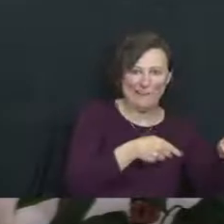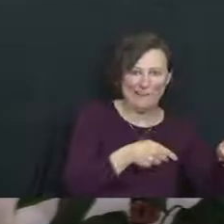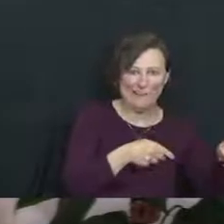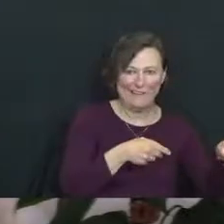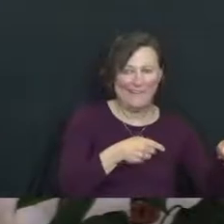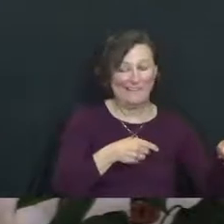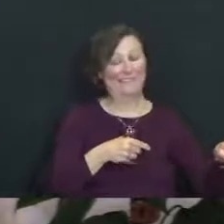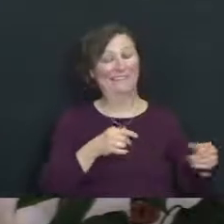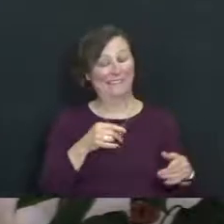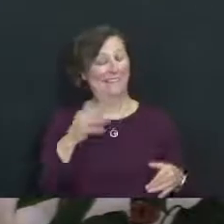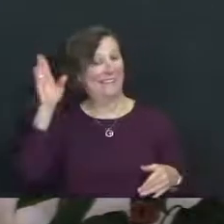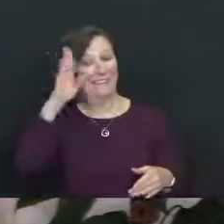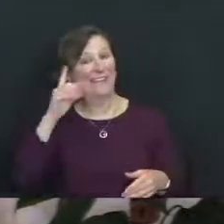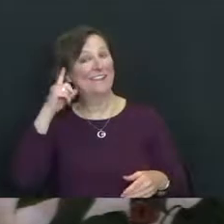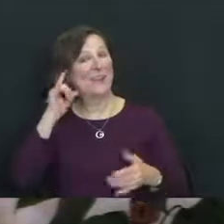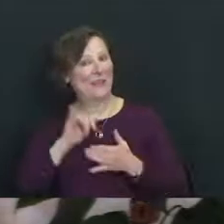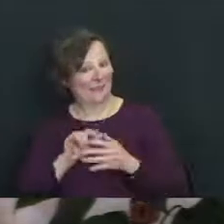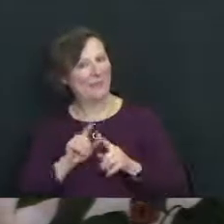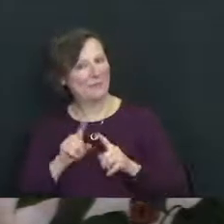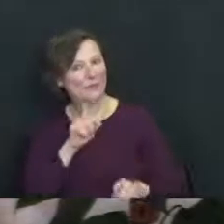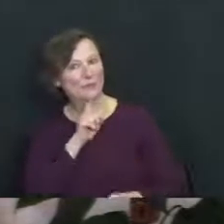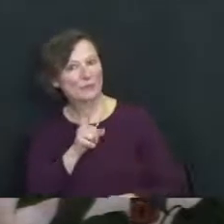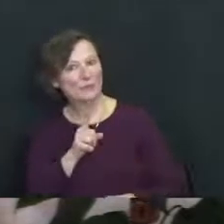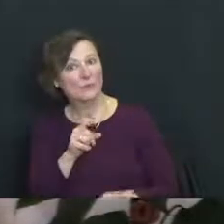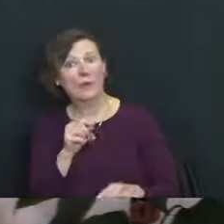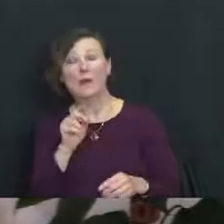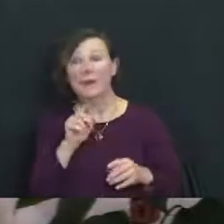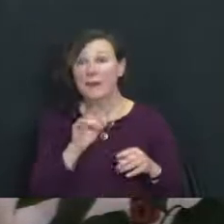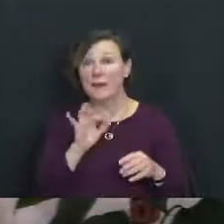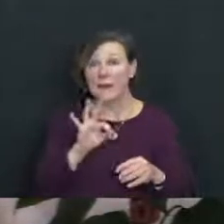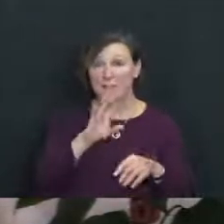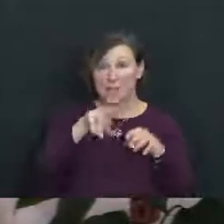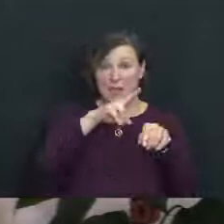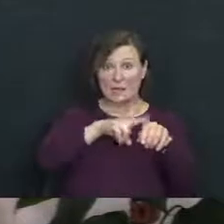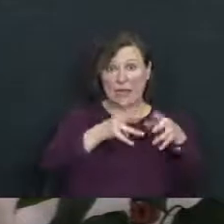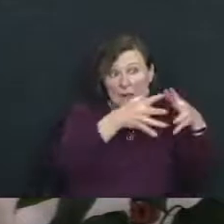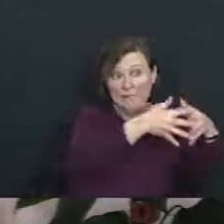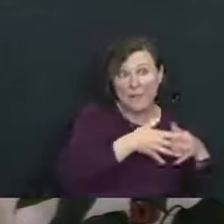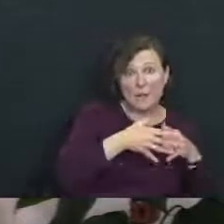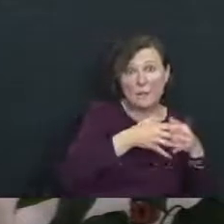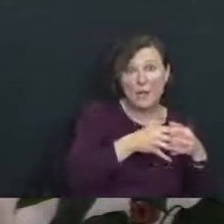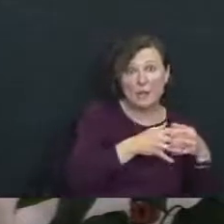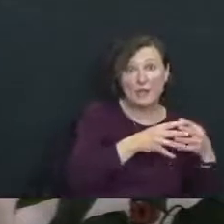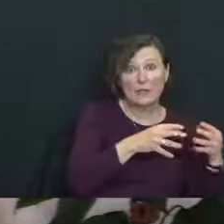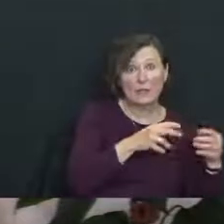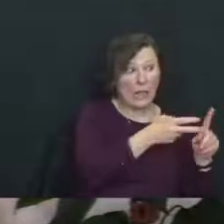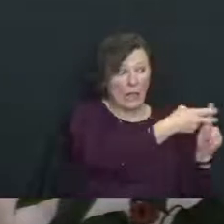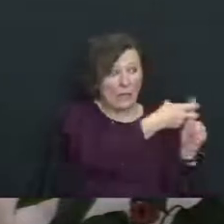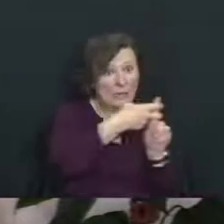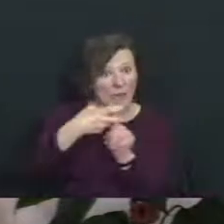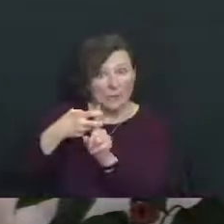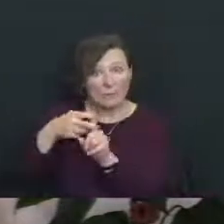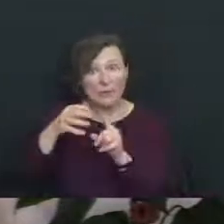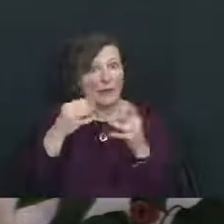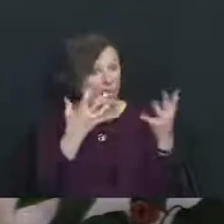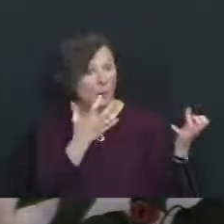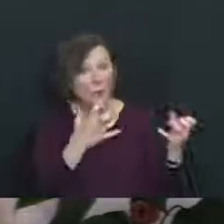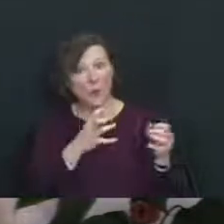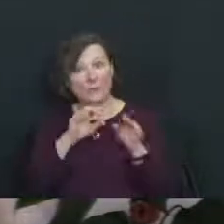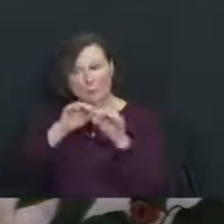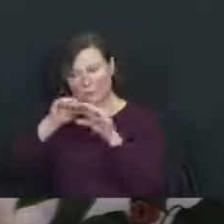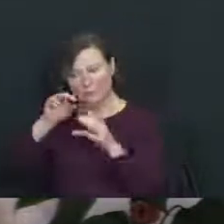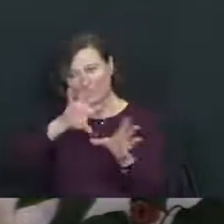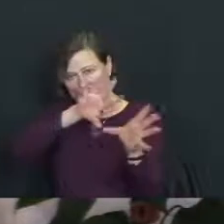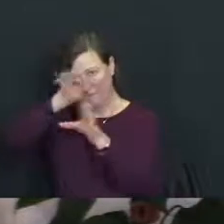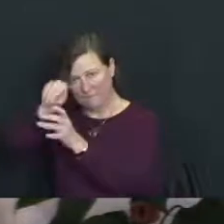Alternately, whenever Native Americans were captured and given opportunities to assimilate into the settler society, they invariably